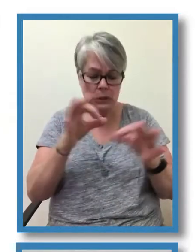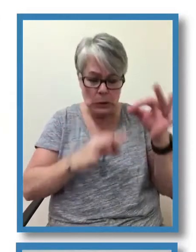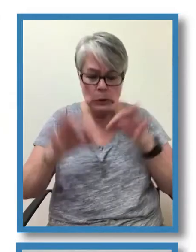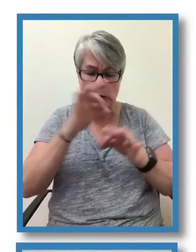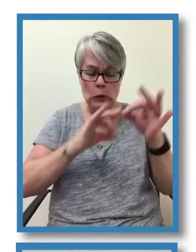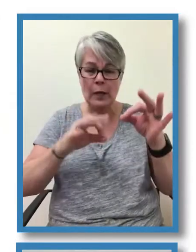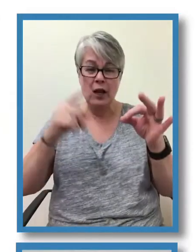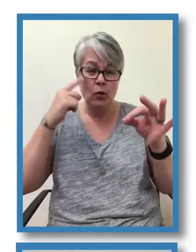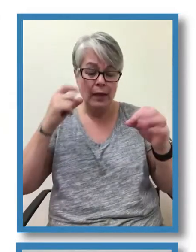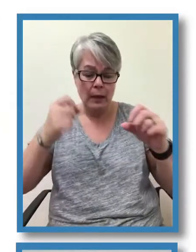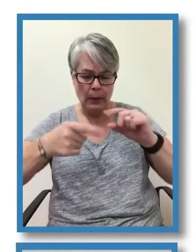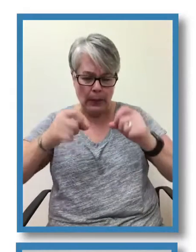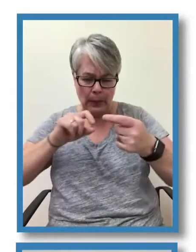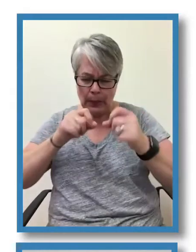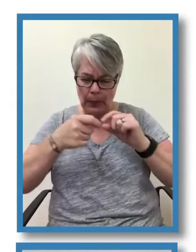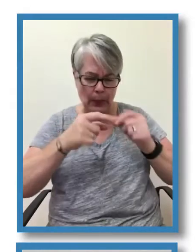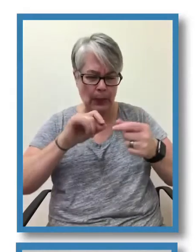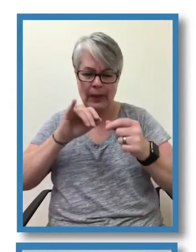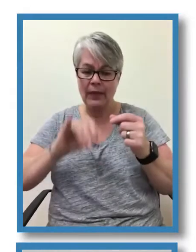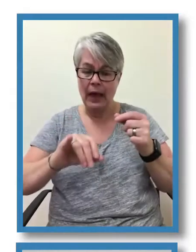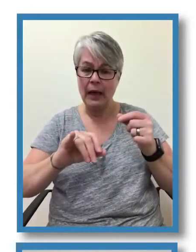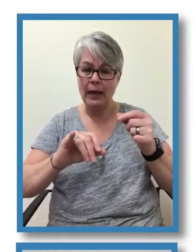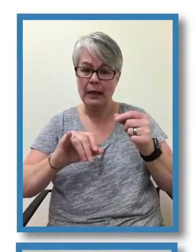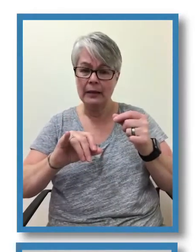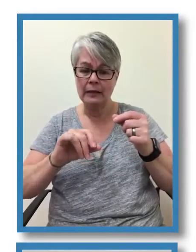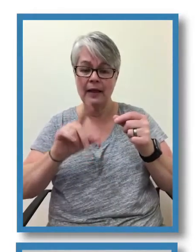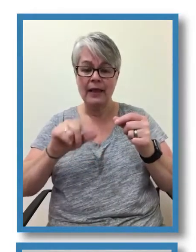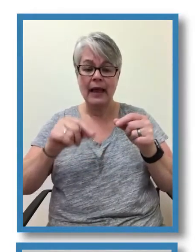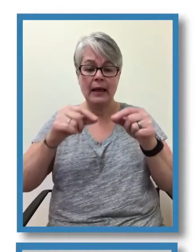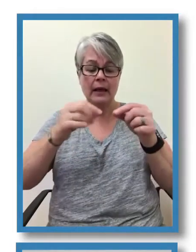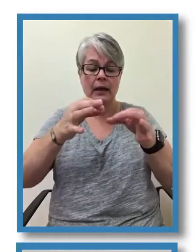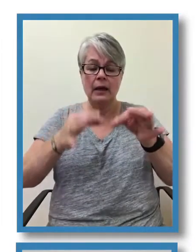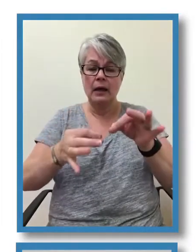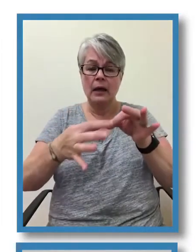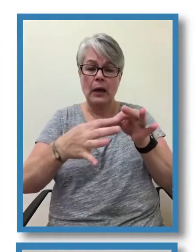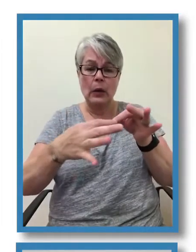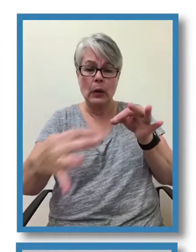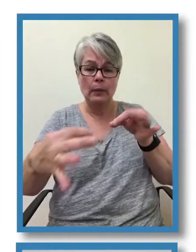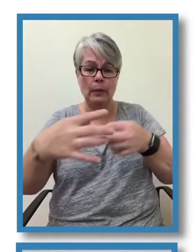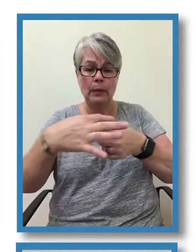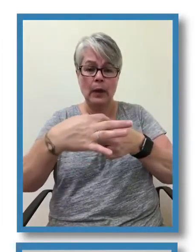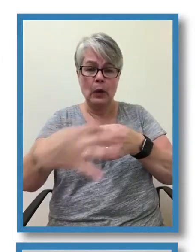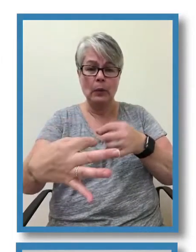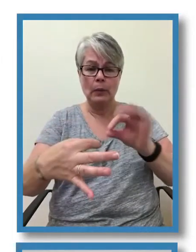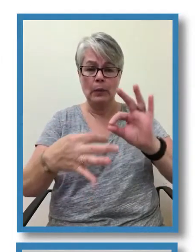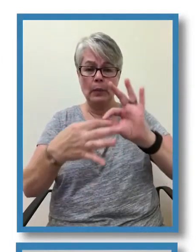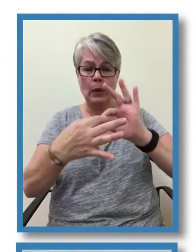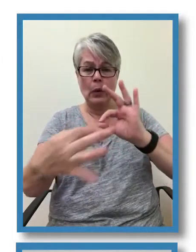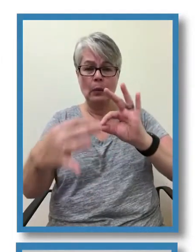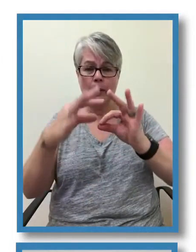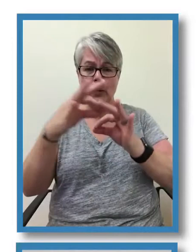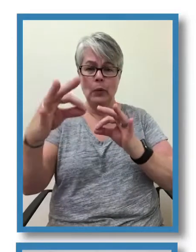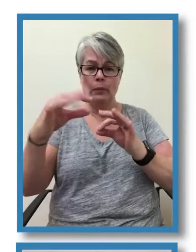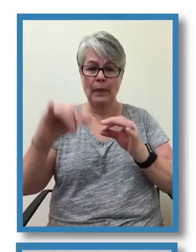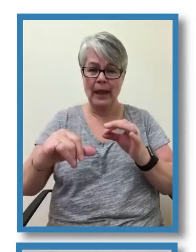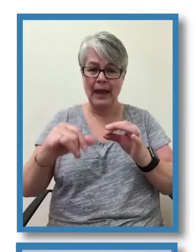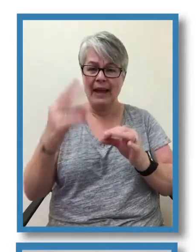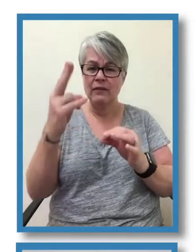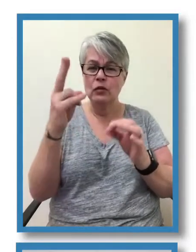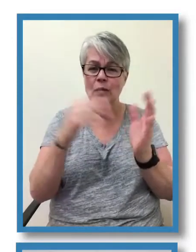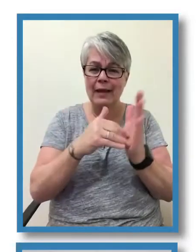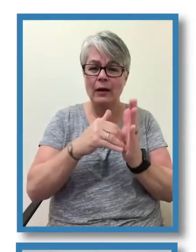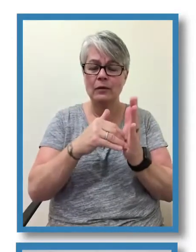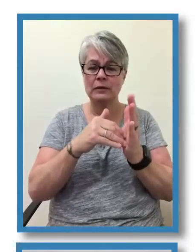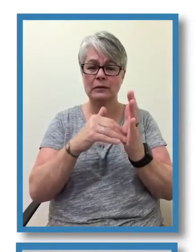the amount of connections that can be there. So it's quite phenomenal. With Alzheimer's disease, the change were